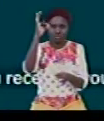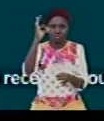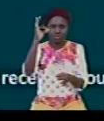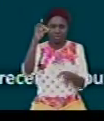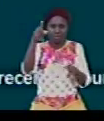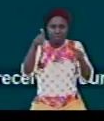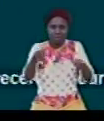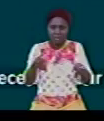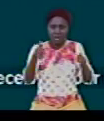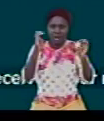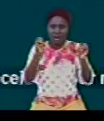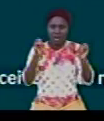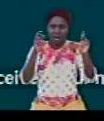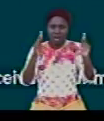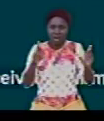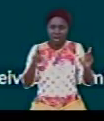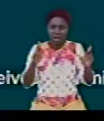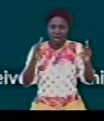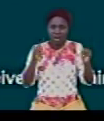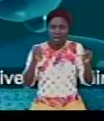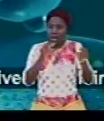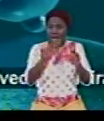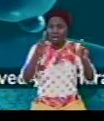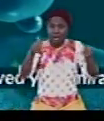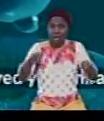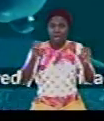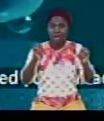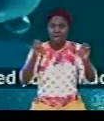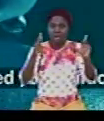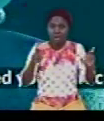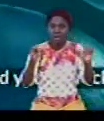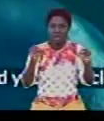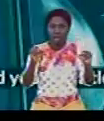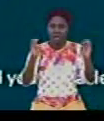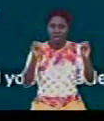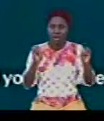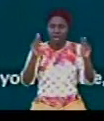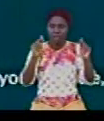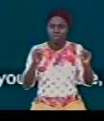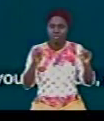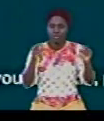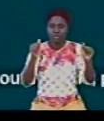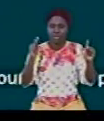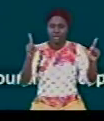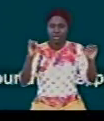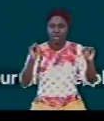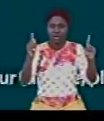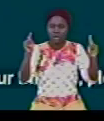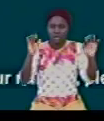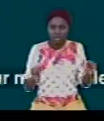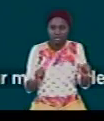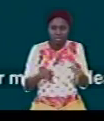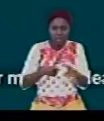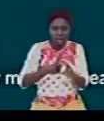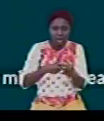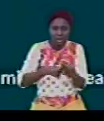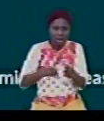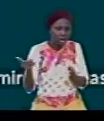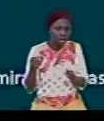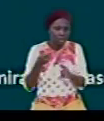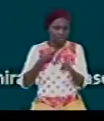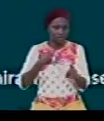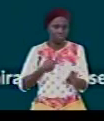saw nothing. Immediately, I felt light. The tormenting pains were gone. Is it for real?